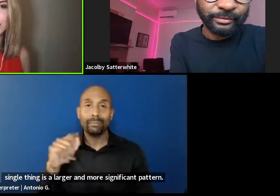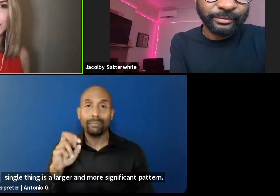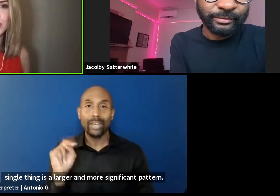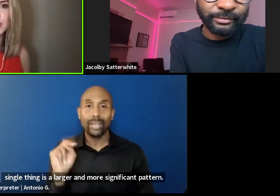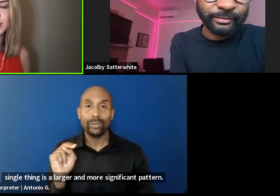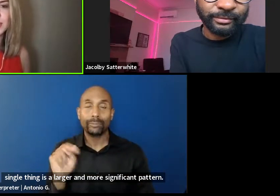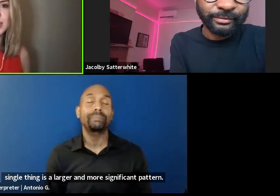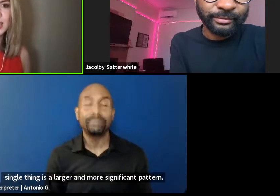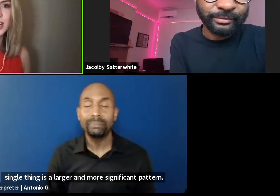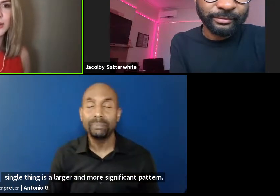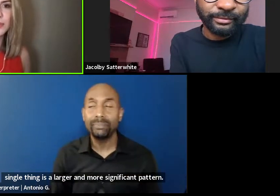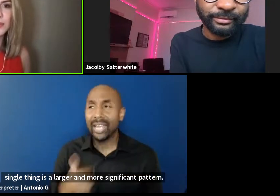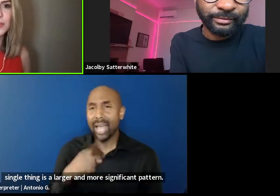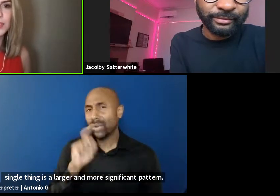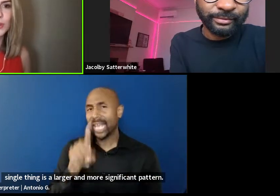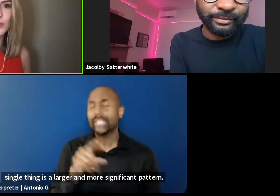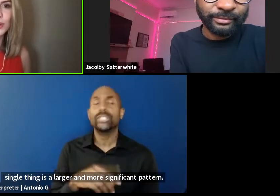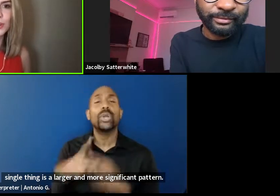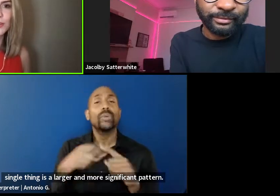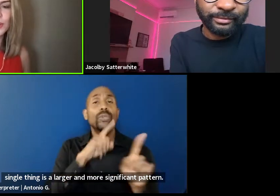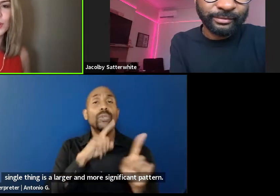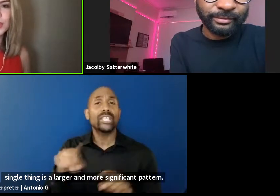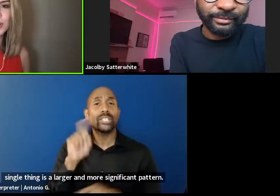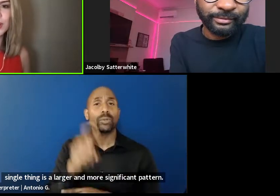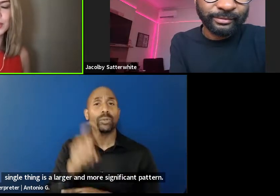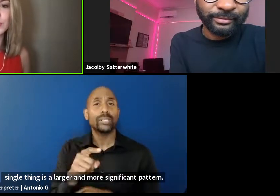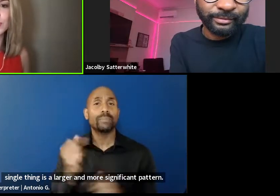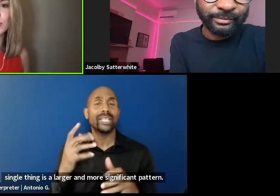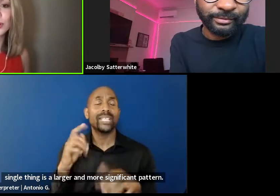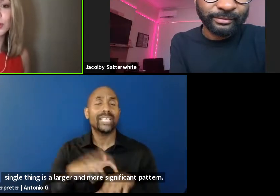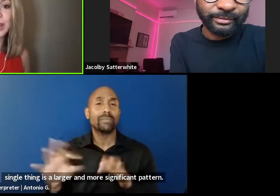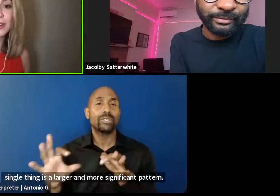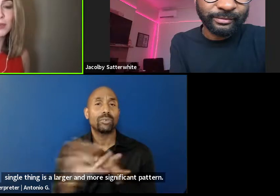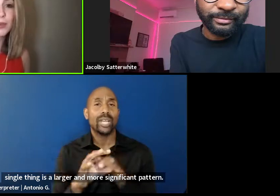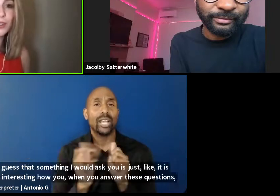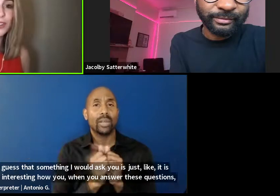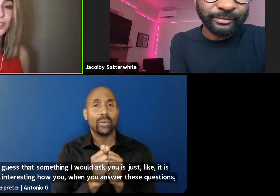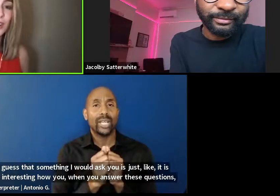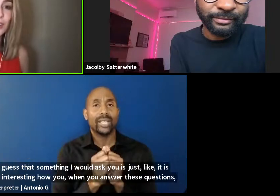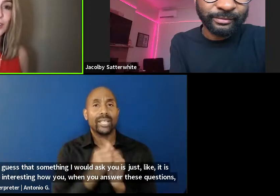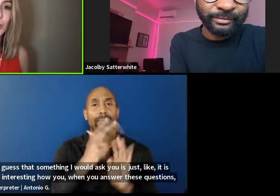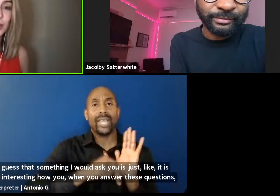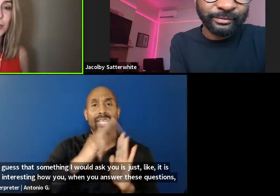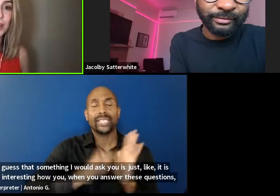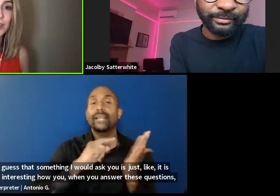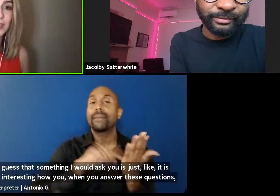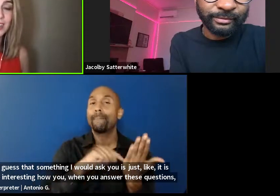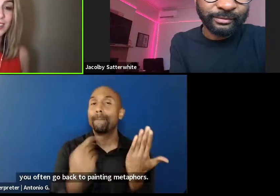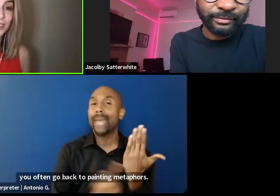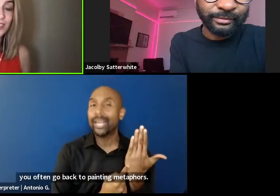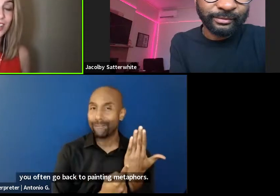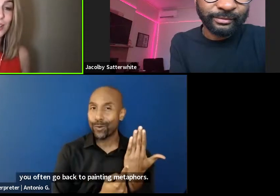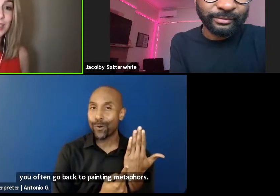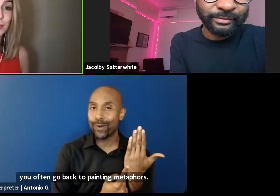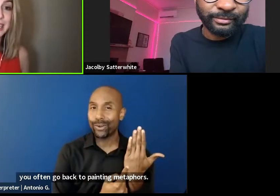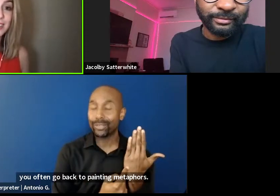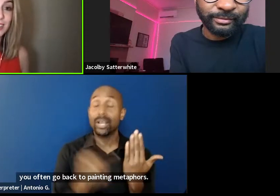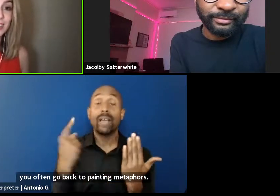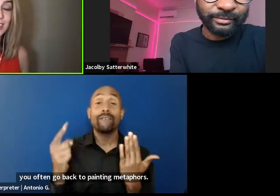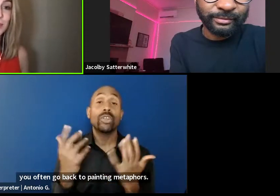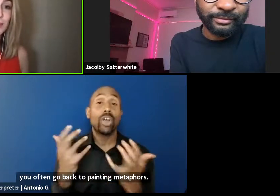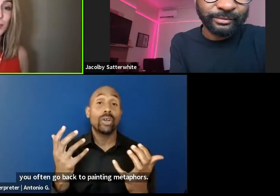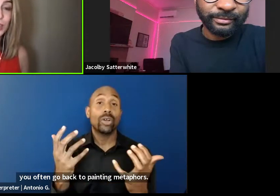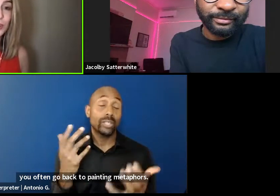painting metaphors. So for those in our audience who don't know your background, maybe you could just talk a little bit about kind of your development as a